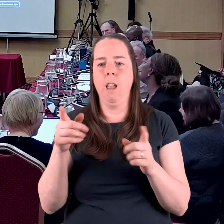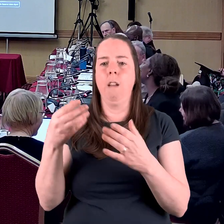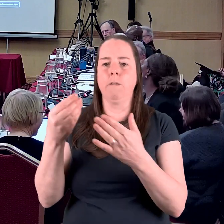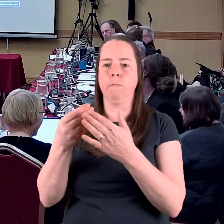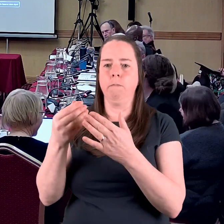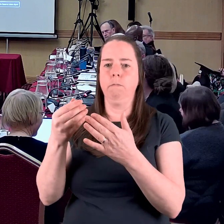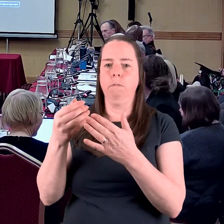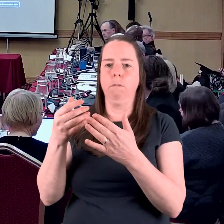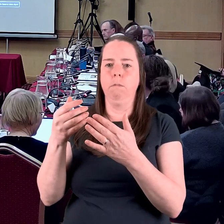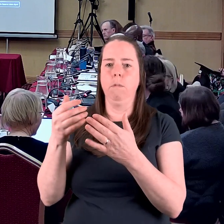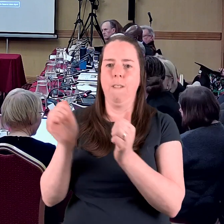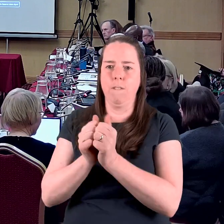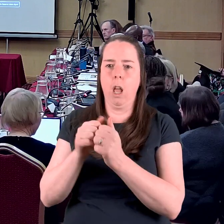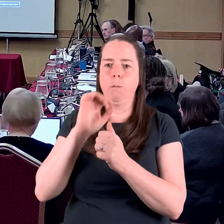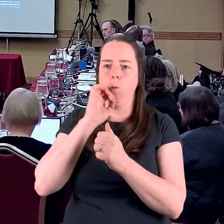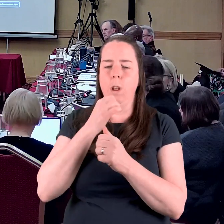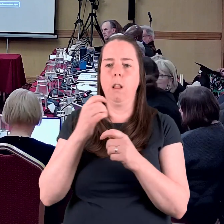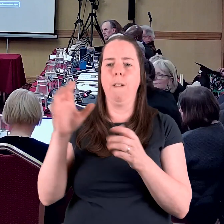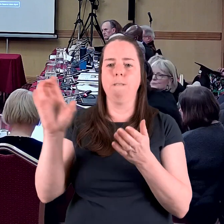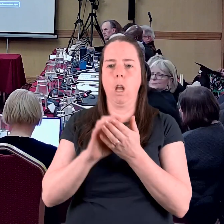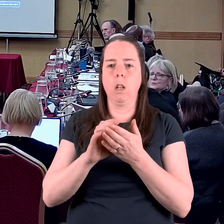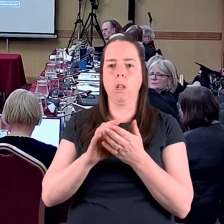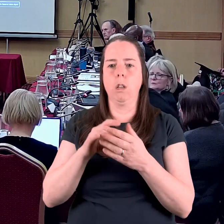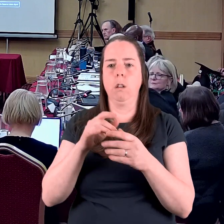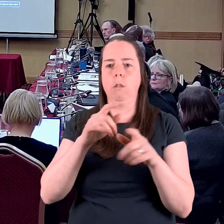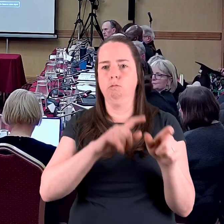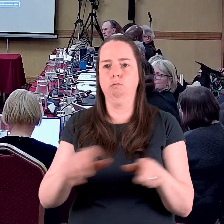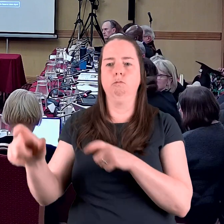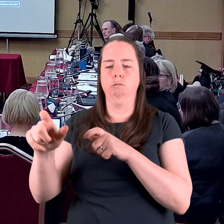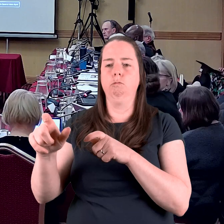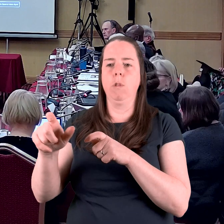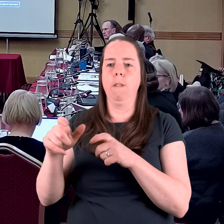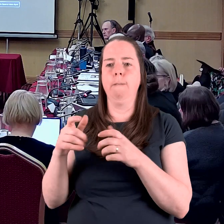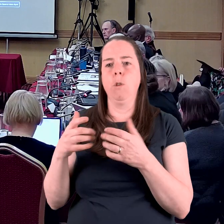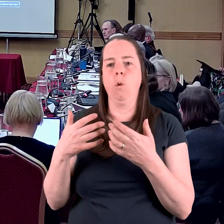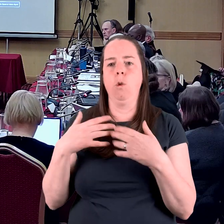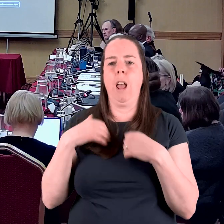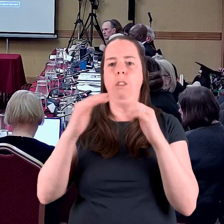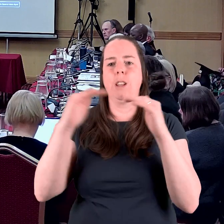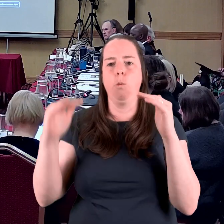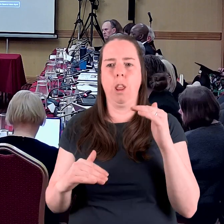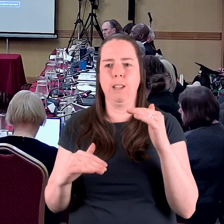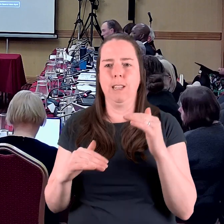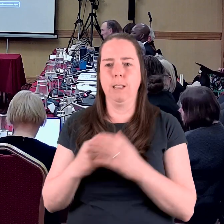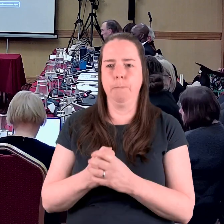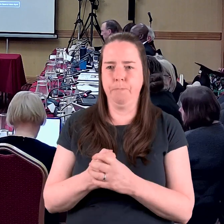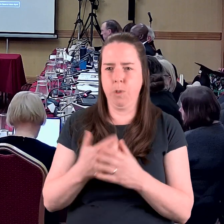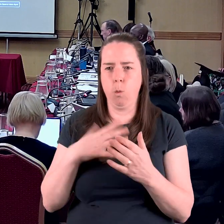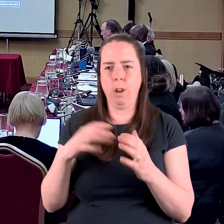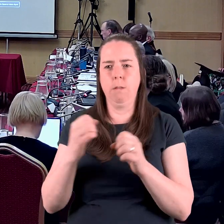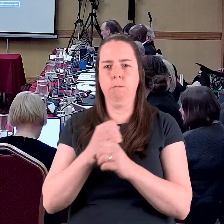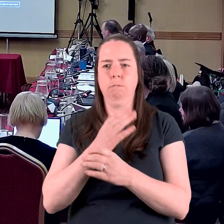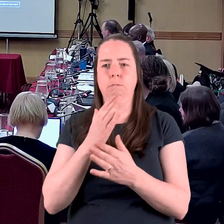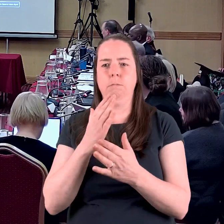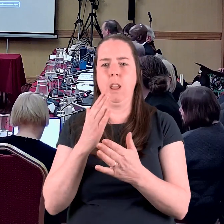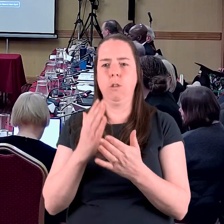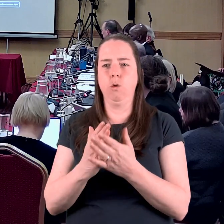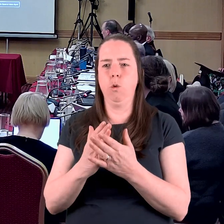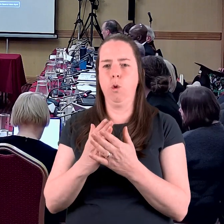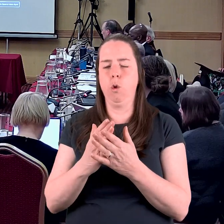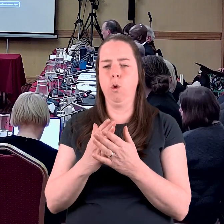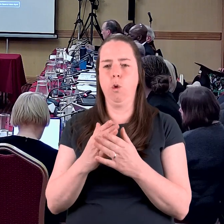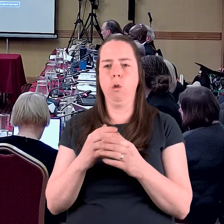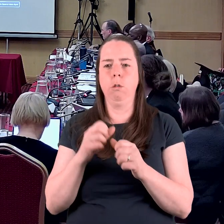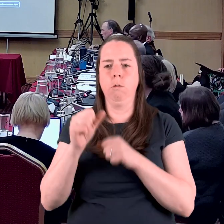officer, they've confirmed that we're going to have a recurrent fund for health inequalities, but we are not sure of how much that is going to be in the new year. But what we want to make